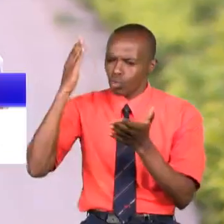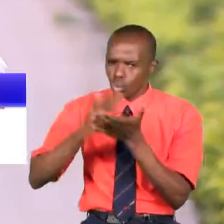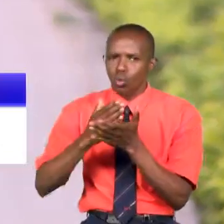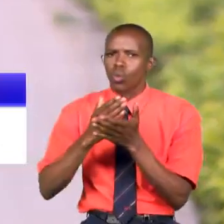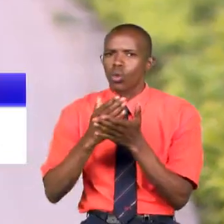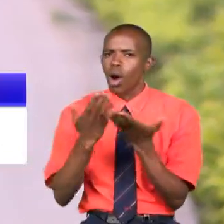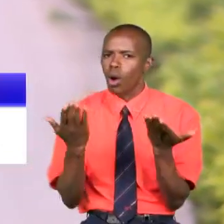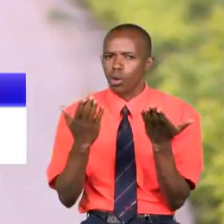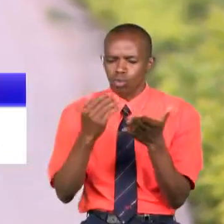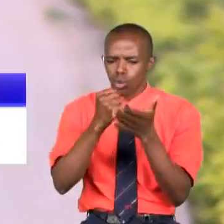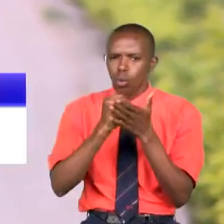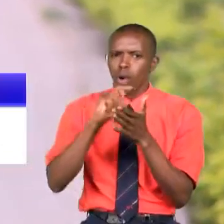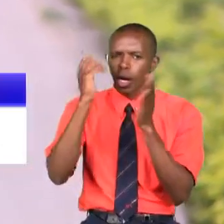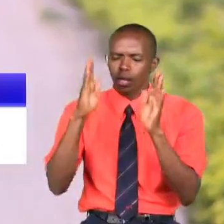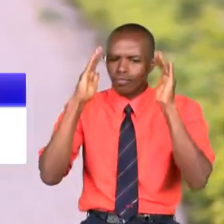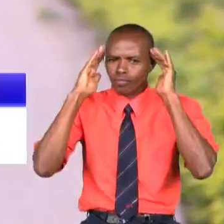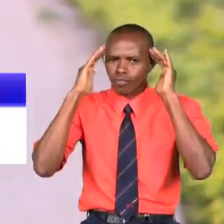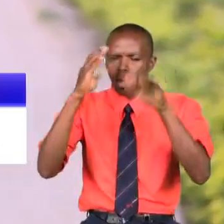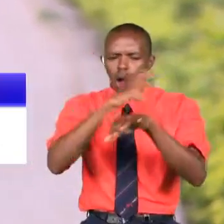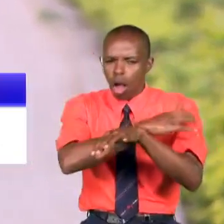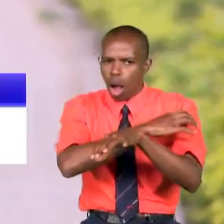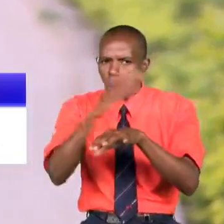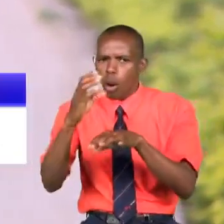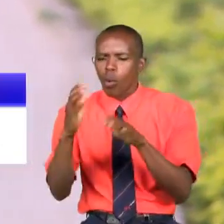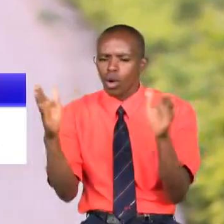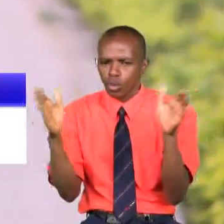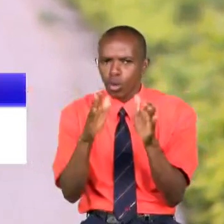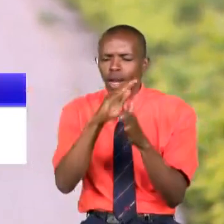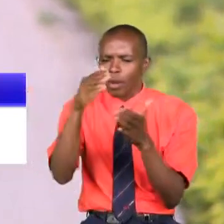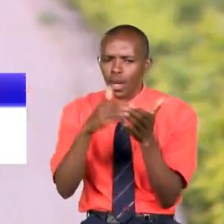common mwananchi as it focuses on empowering small and medium